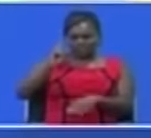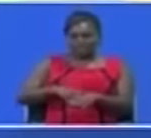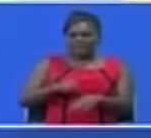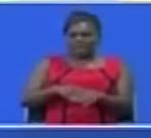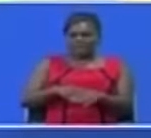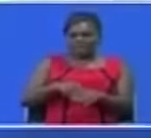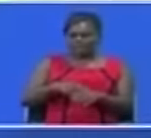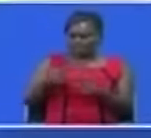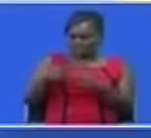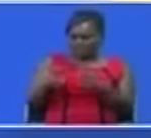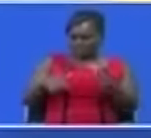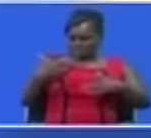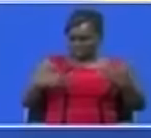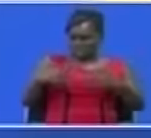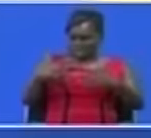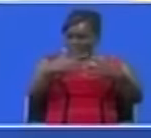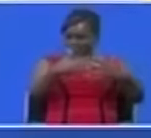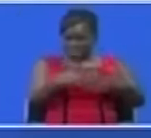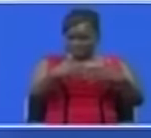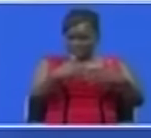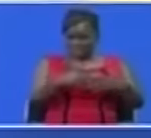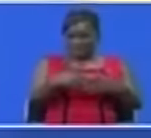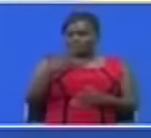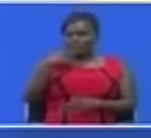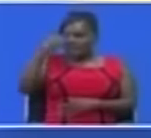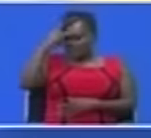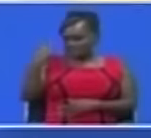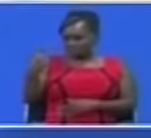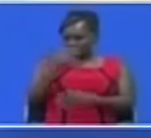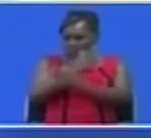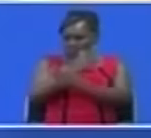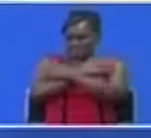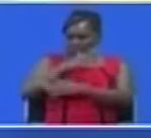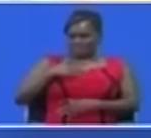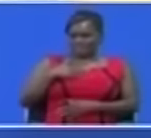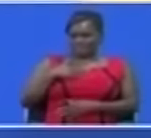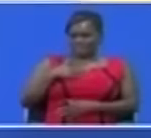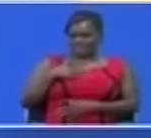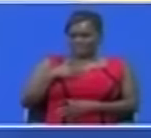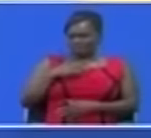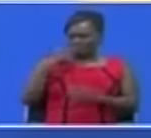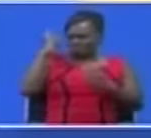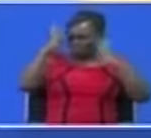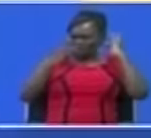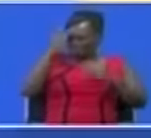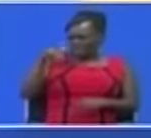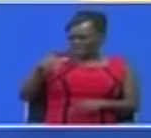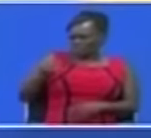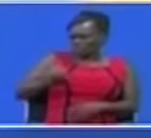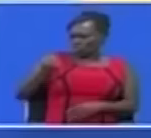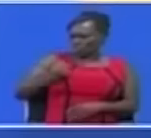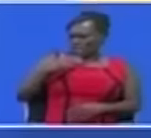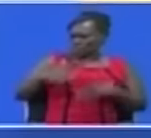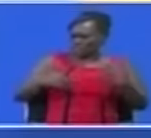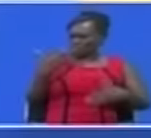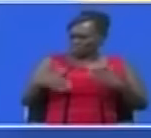women's basketball, when I started playing basketball in the United States, a lot of my parents' friends who are Nigerians probably were wondering why you're putting your daughters in sports.